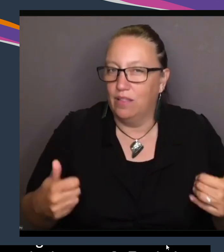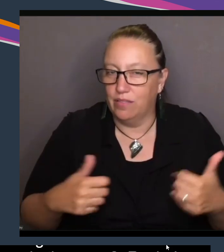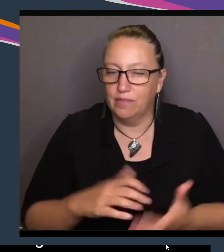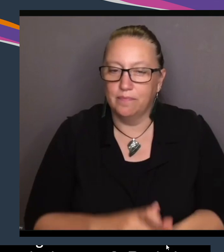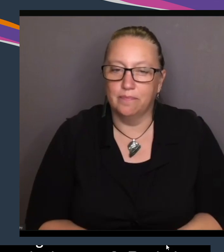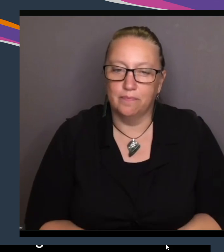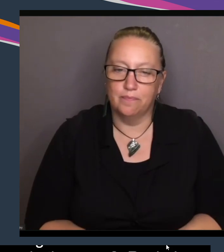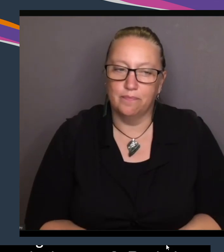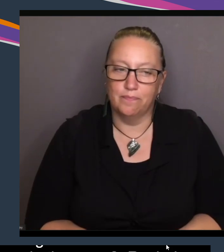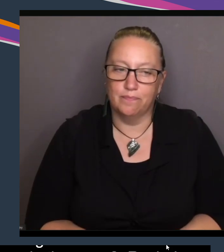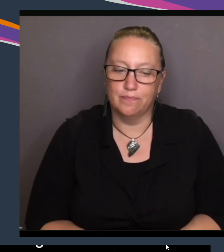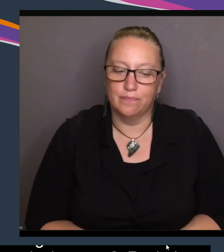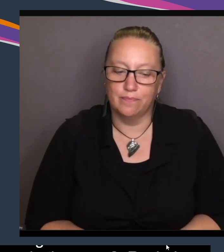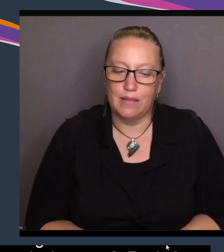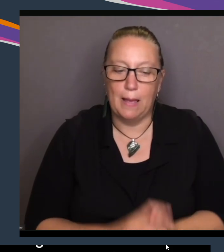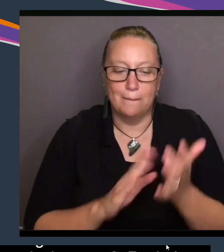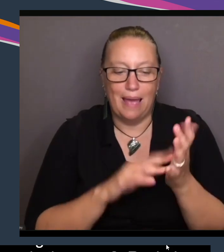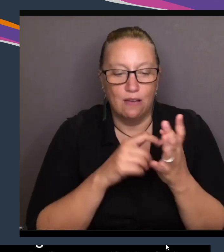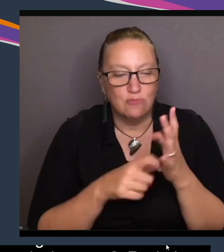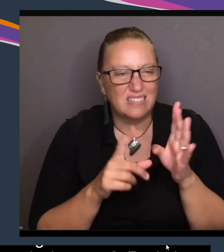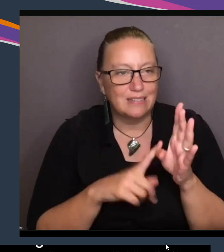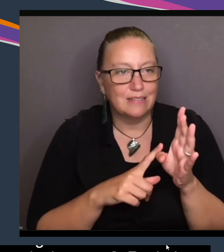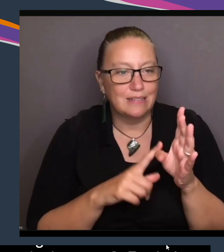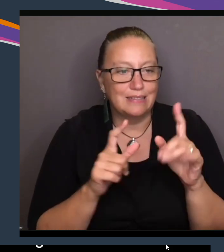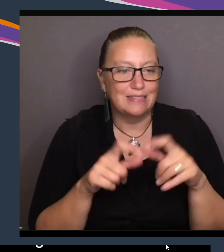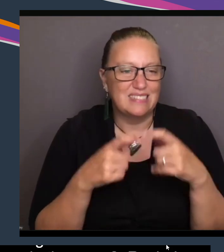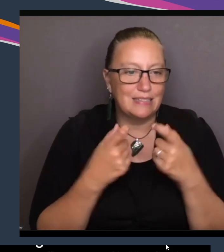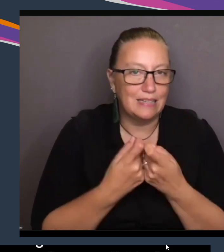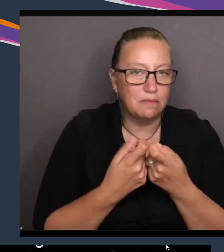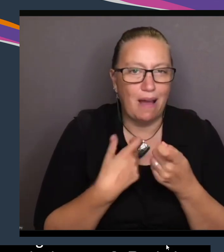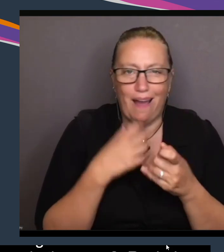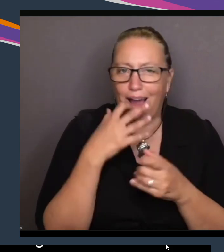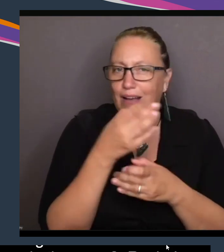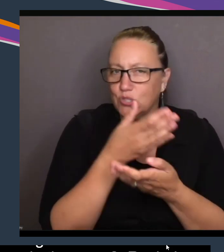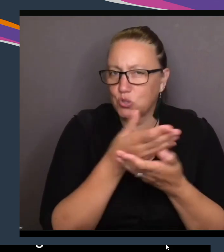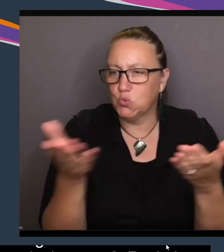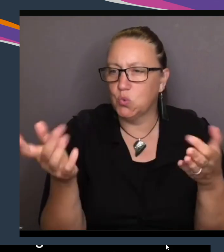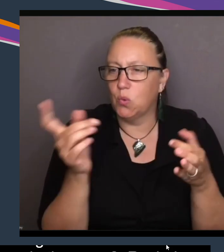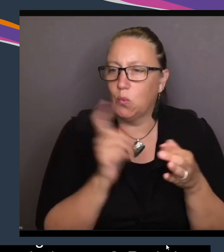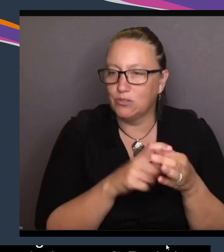Mary and team, my question is for you.